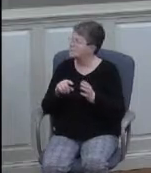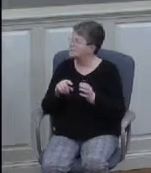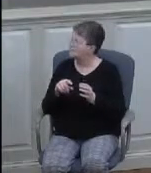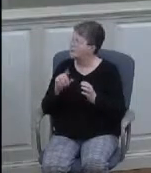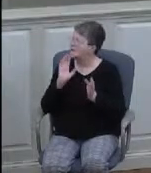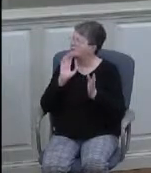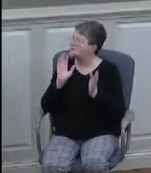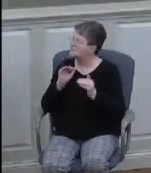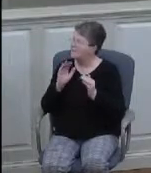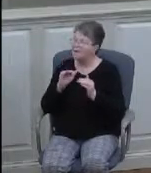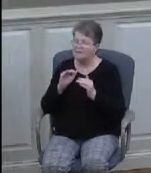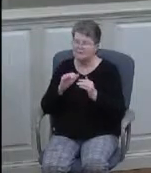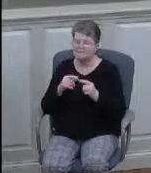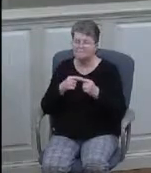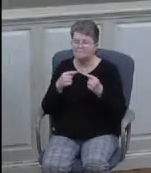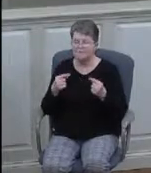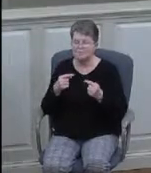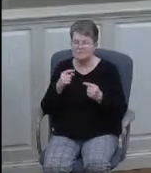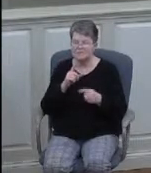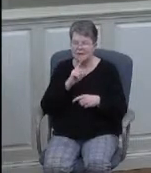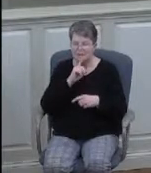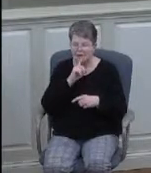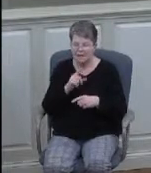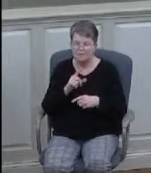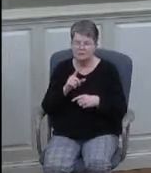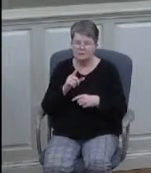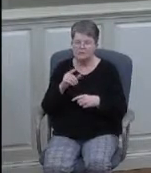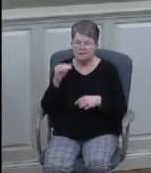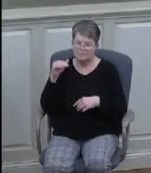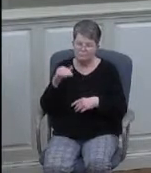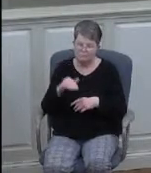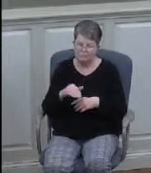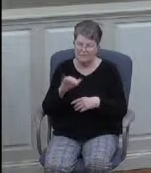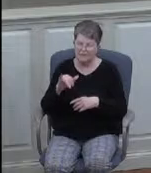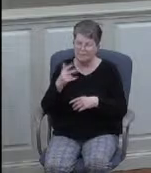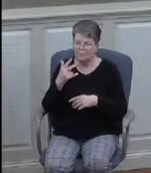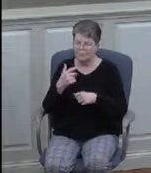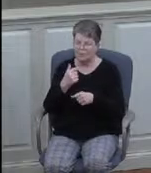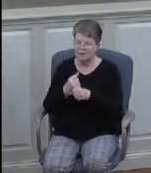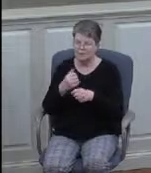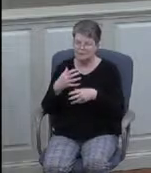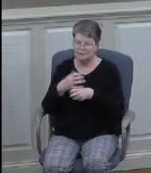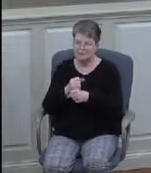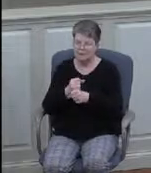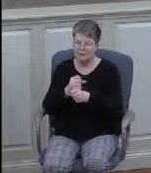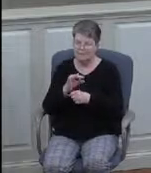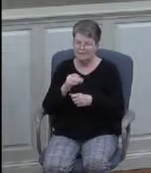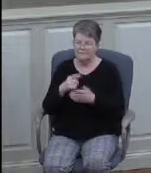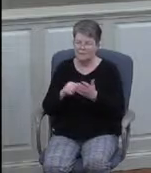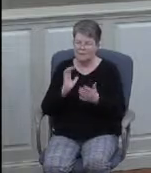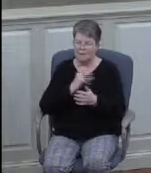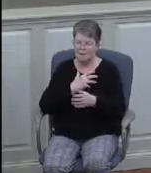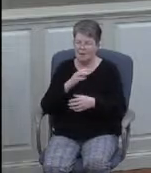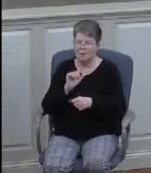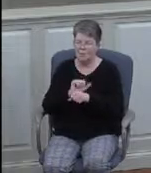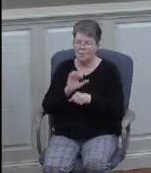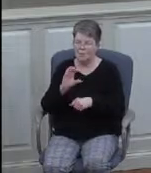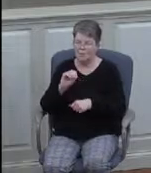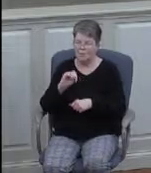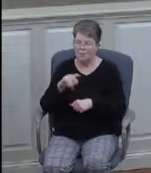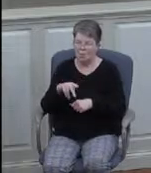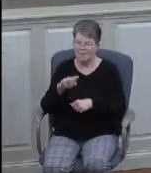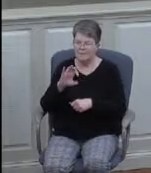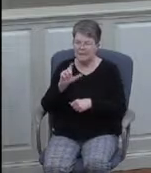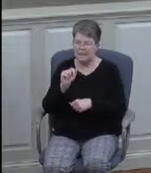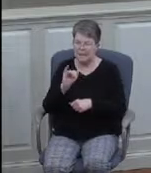to decline against our policy. Right here is a 3-year synopsis of what our workers' comp incurred claim costs